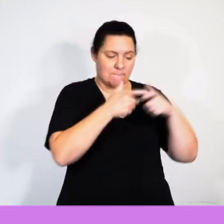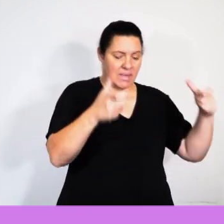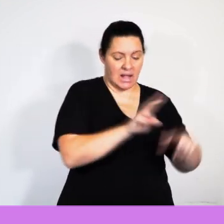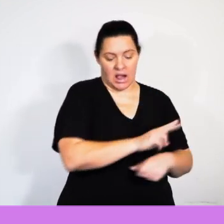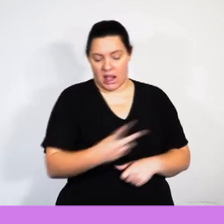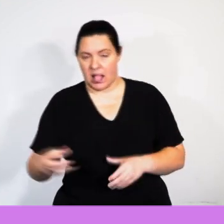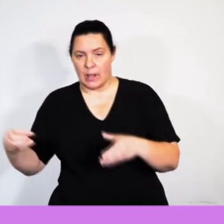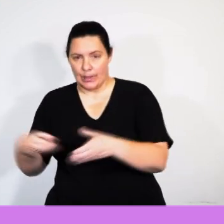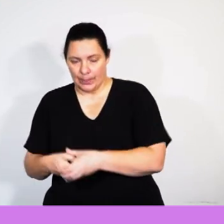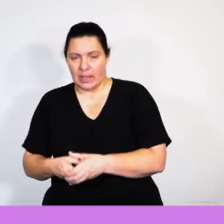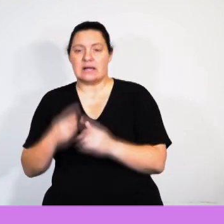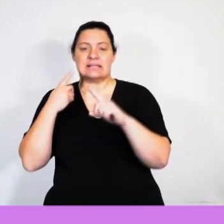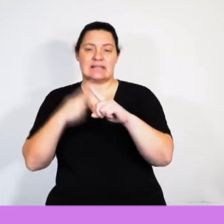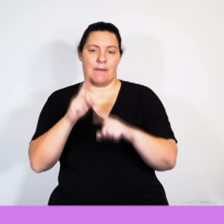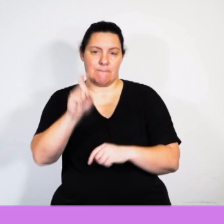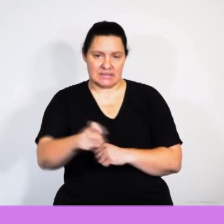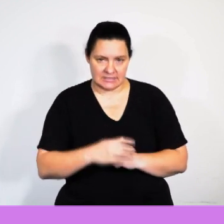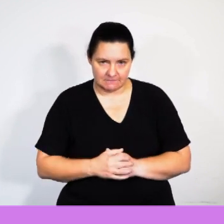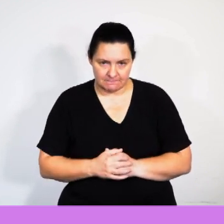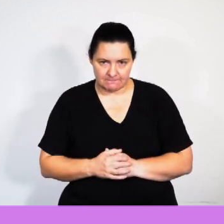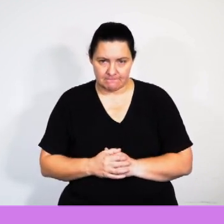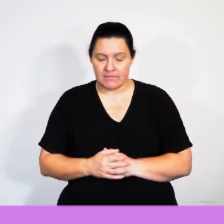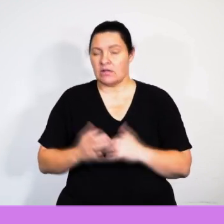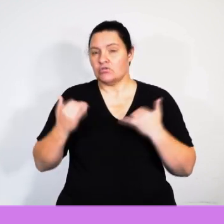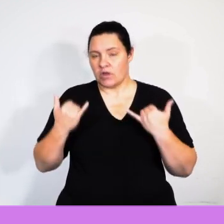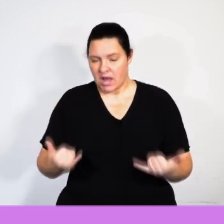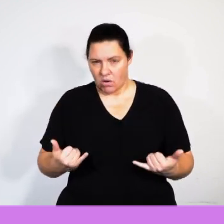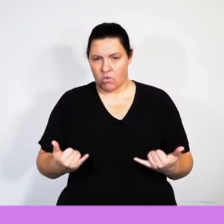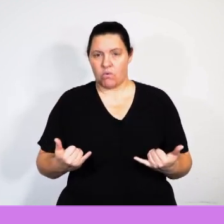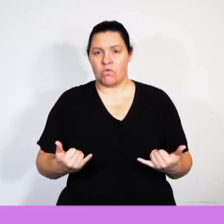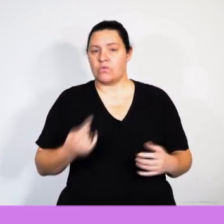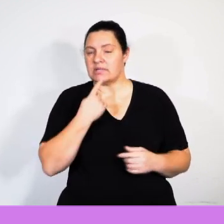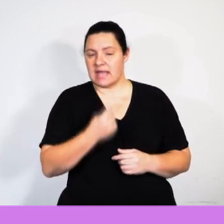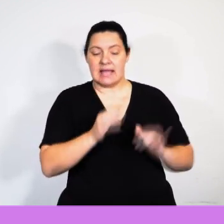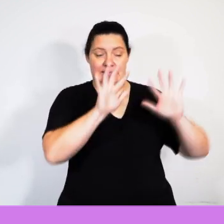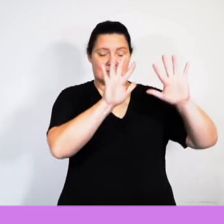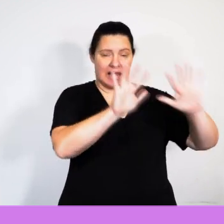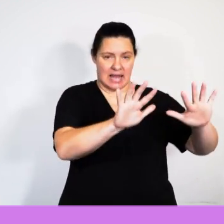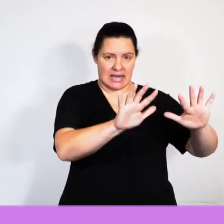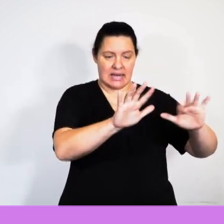when you move from bigger units to smaller units, you will multiply. So we then going